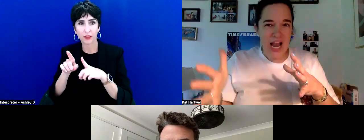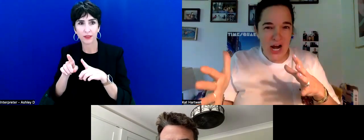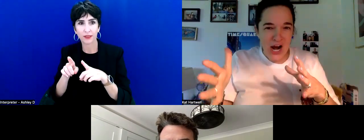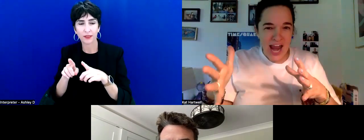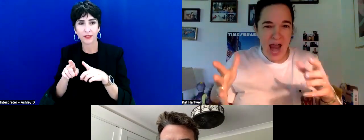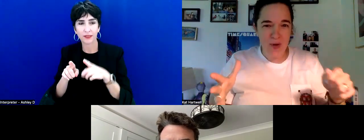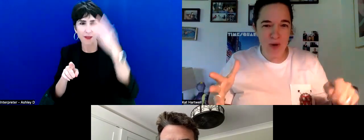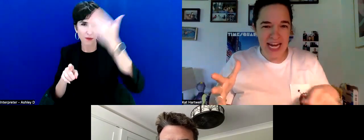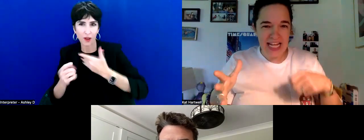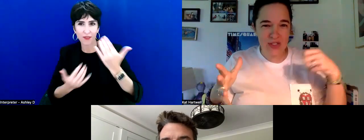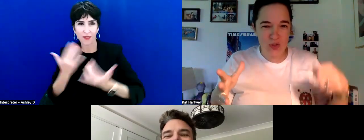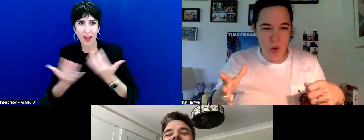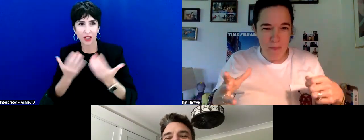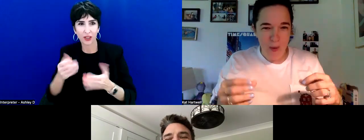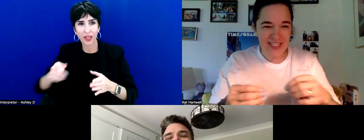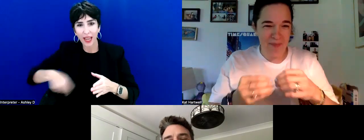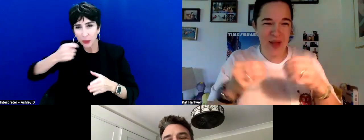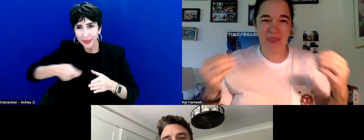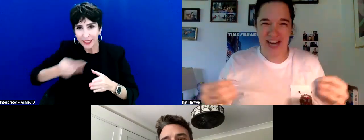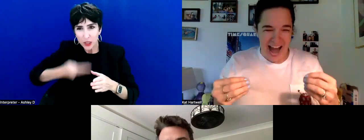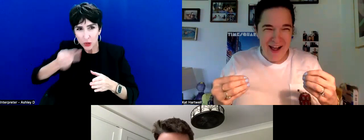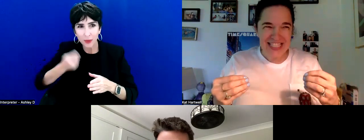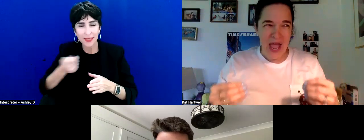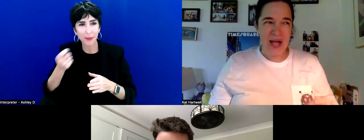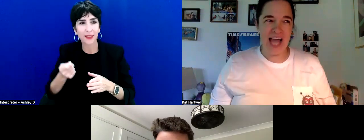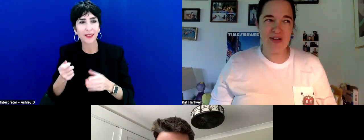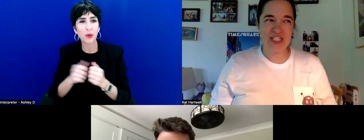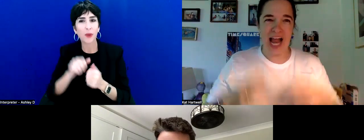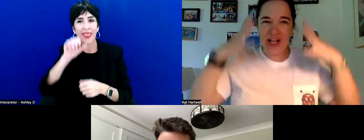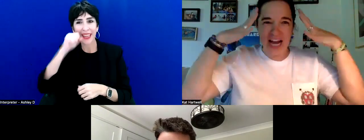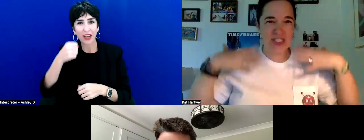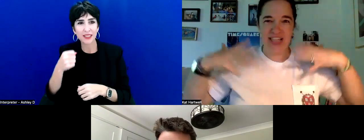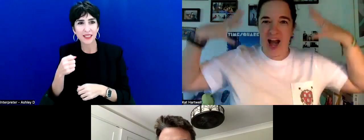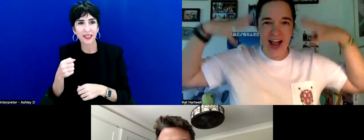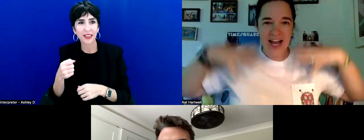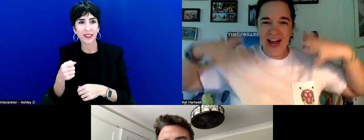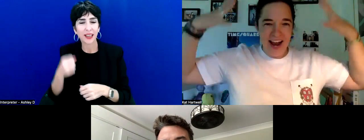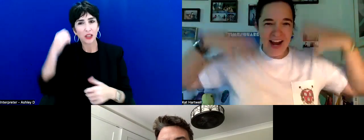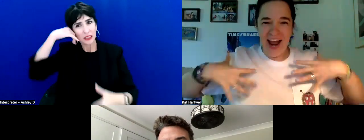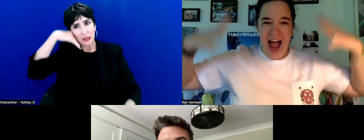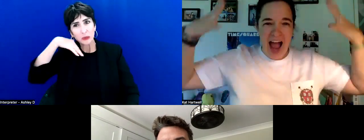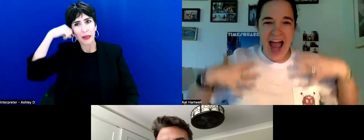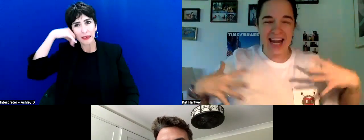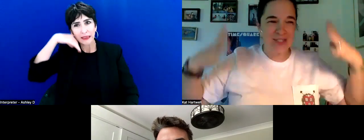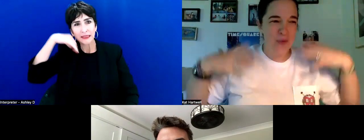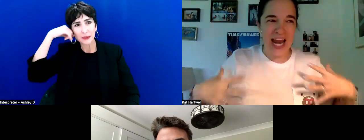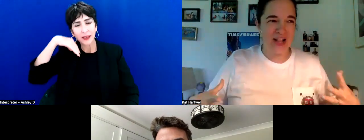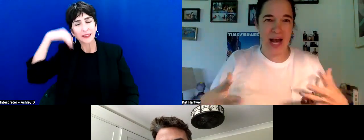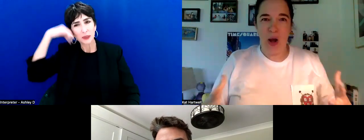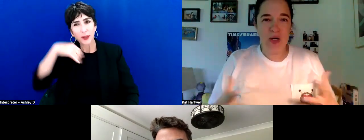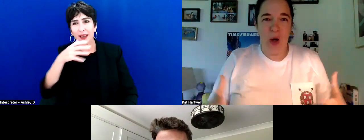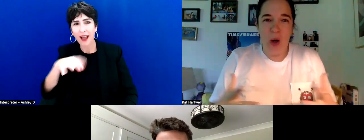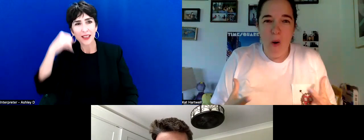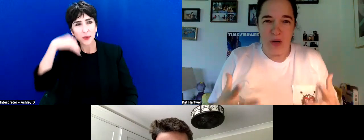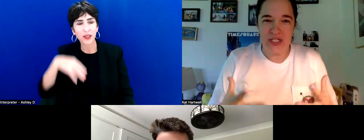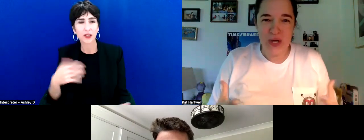of the fire and you were eating soup or something with the cat. That was like hot and ready,